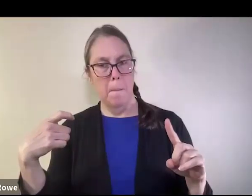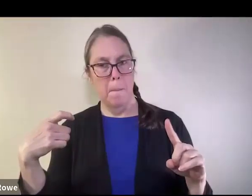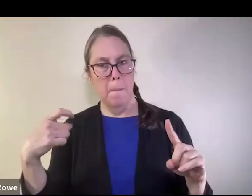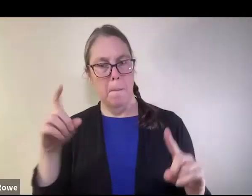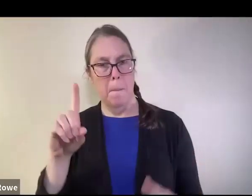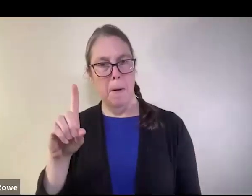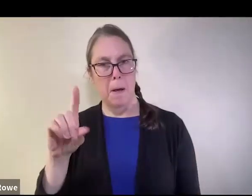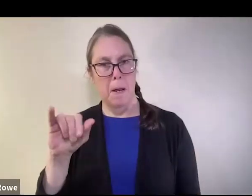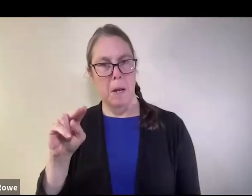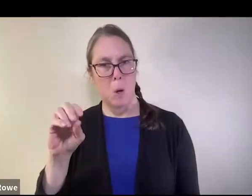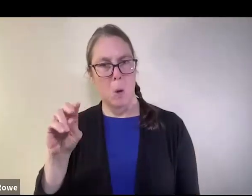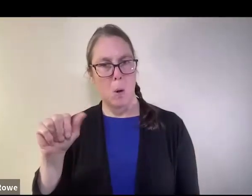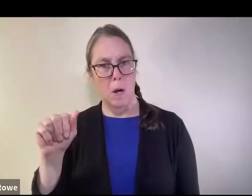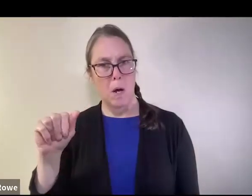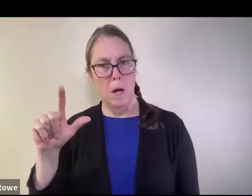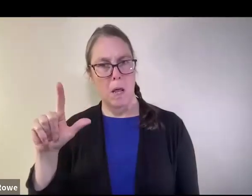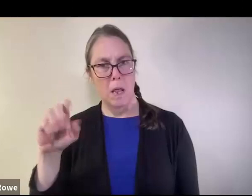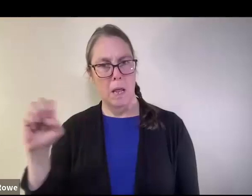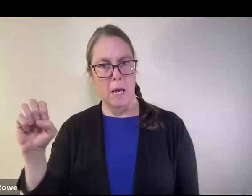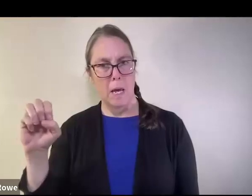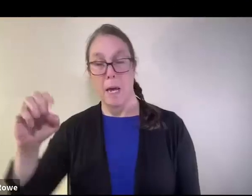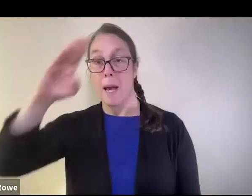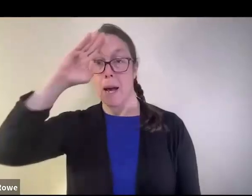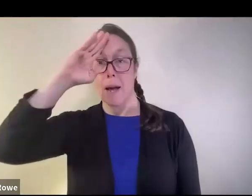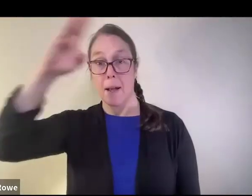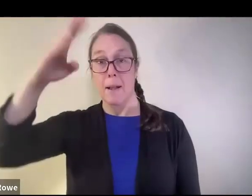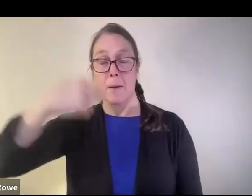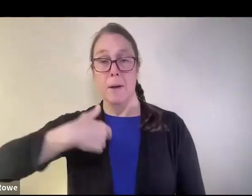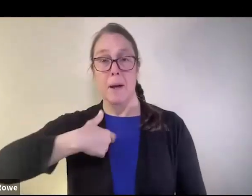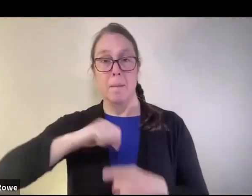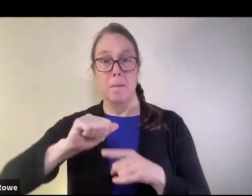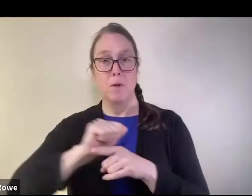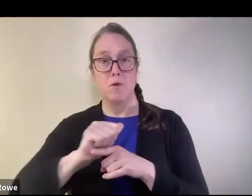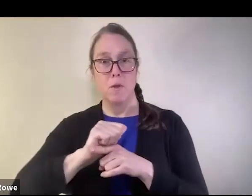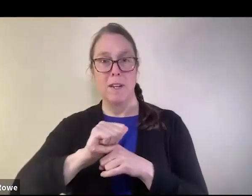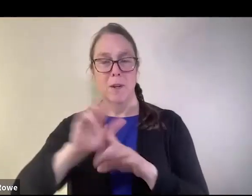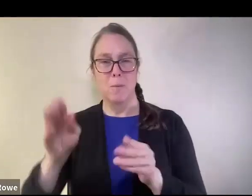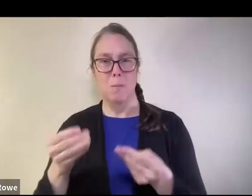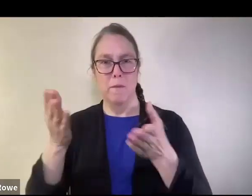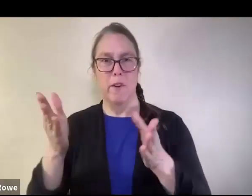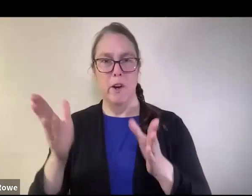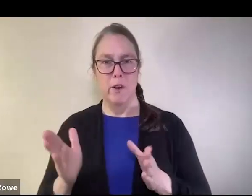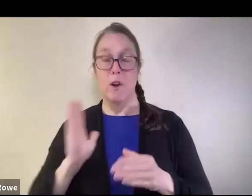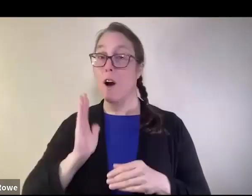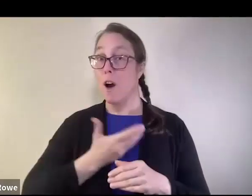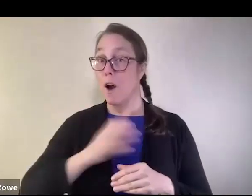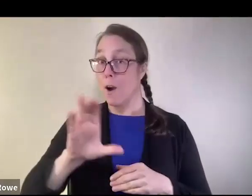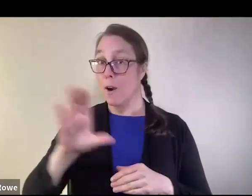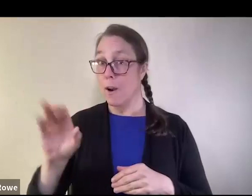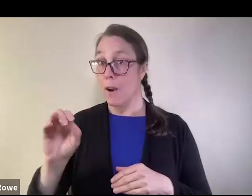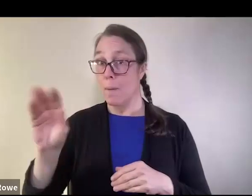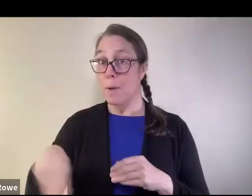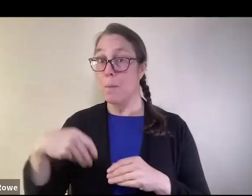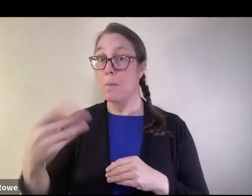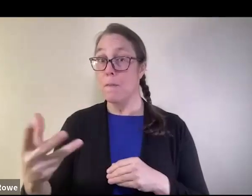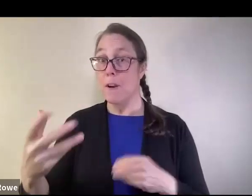Denona Lee. Hello, I am a training provider. Our company provides